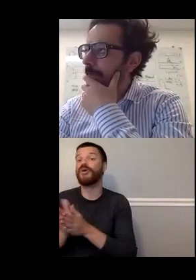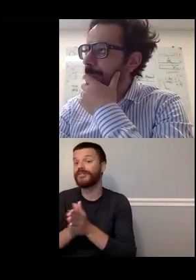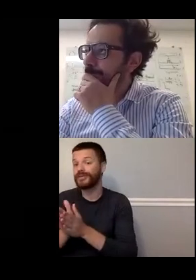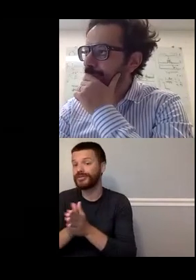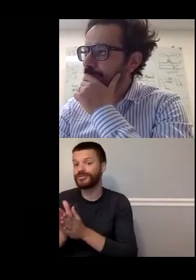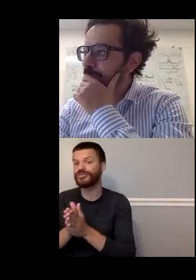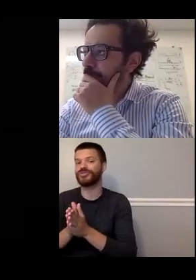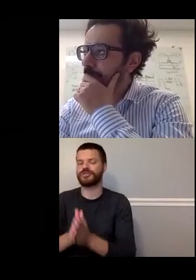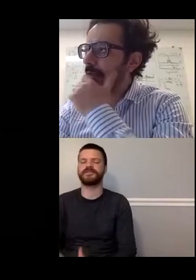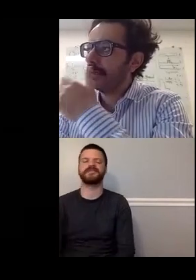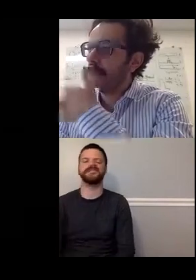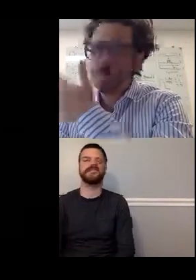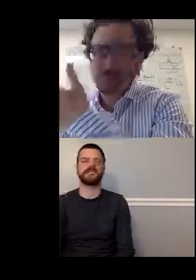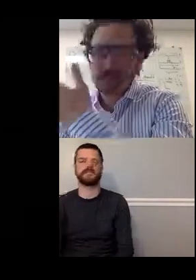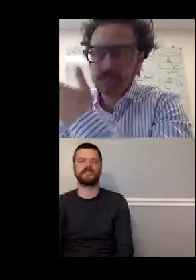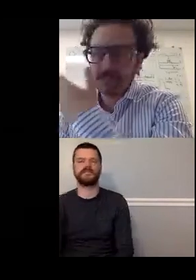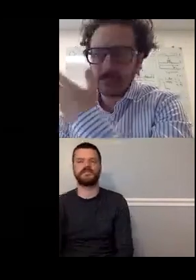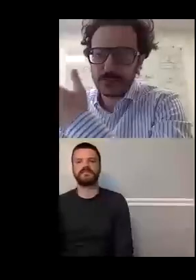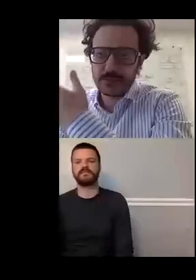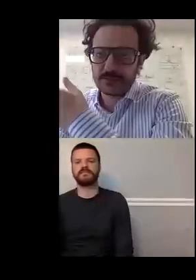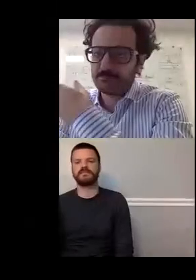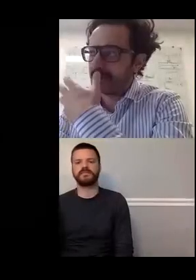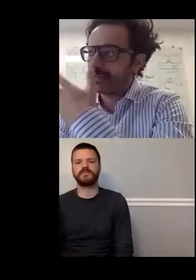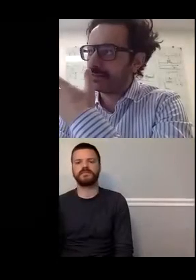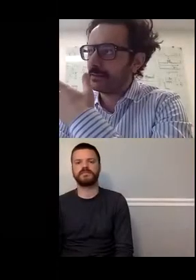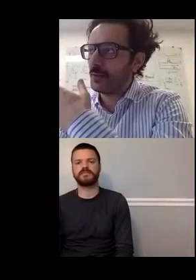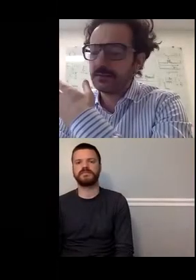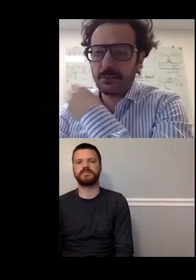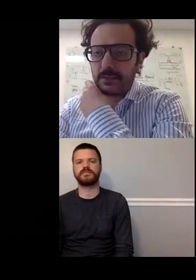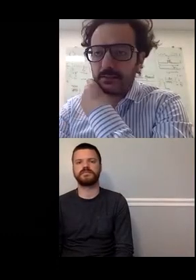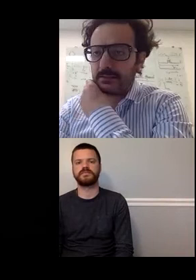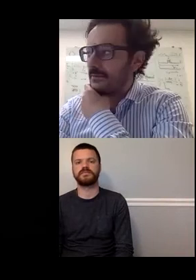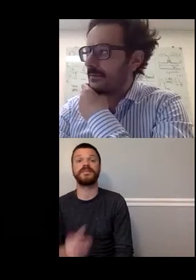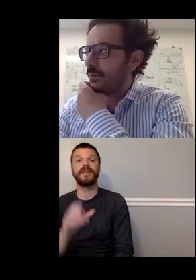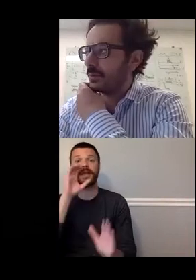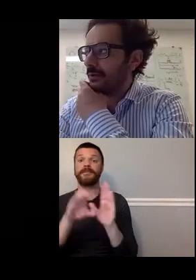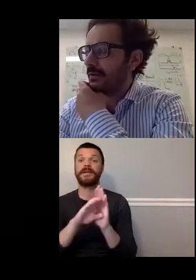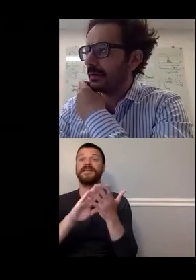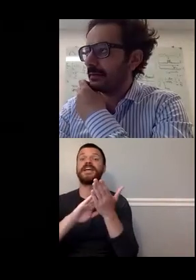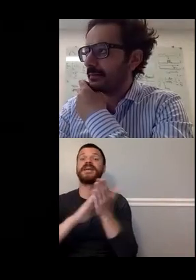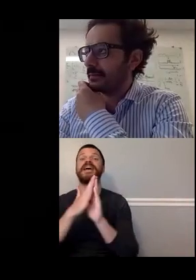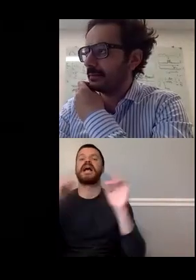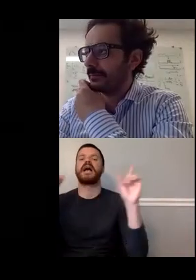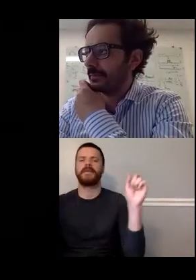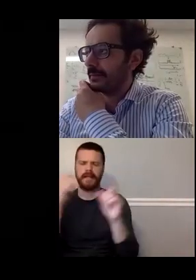learning. So as you can see that the picture gets quite complicated when we look